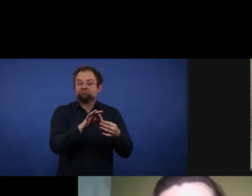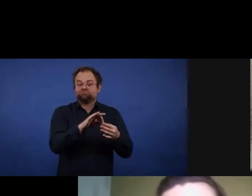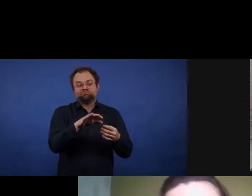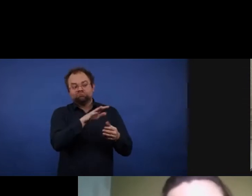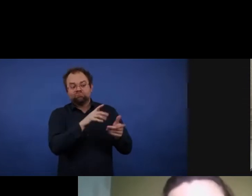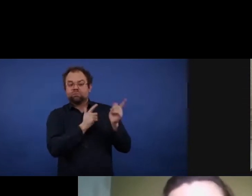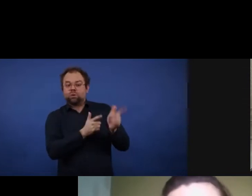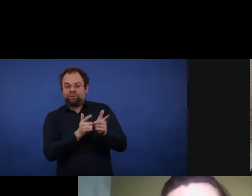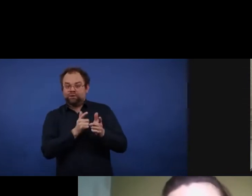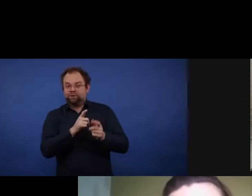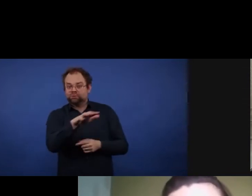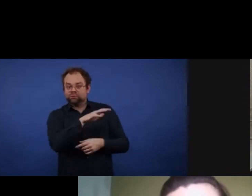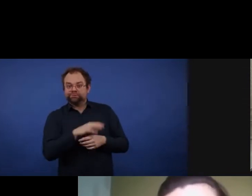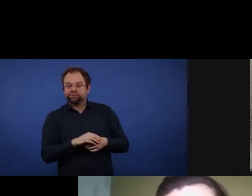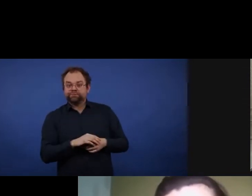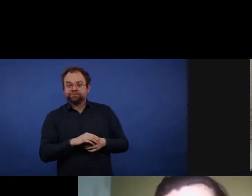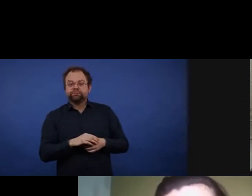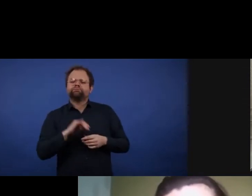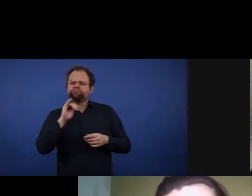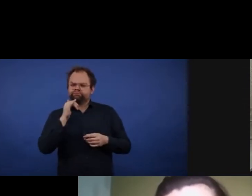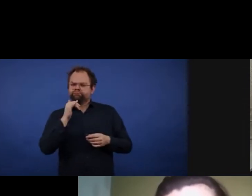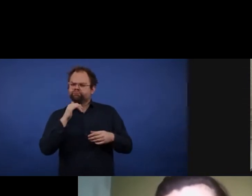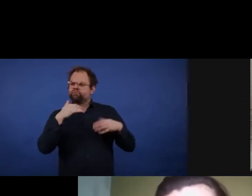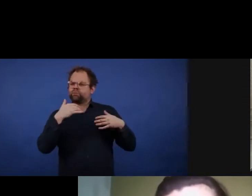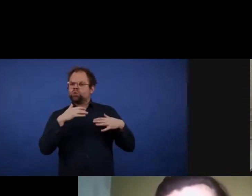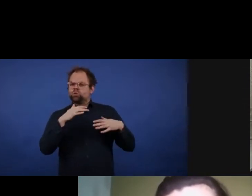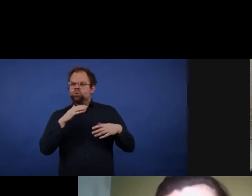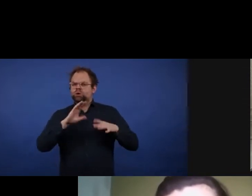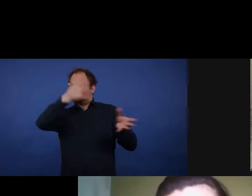talking about people with disability living in a region like the MENA region,